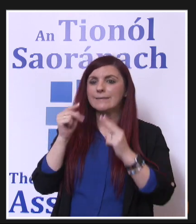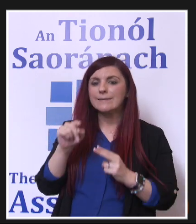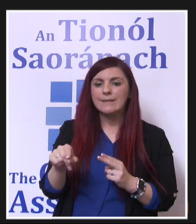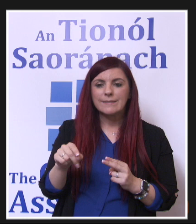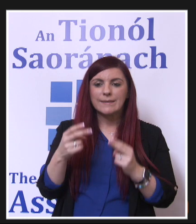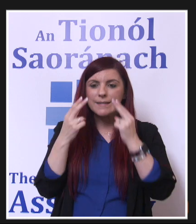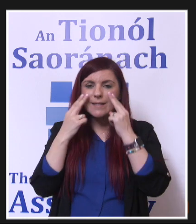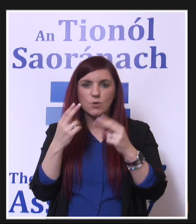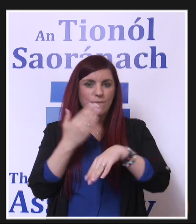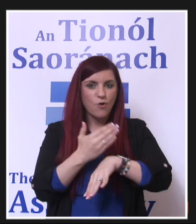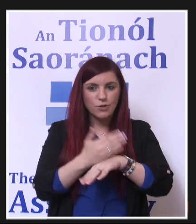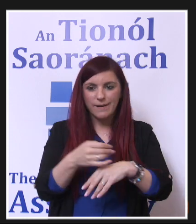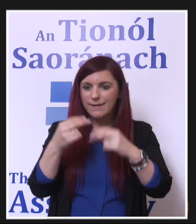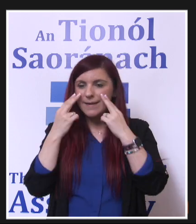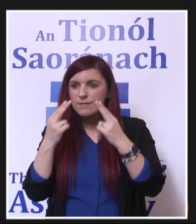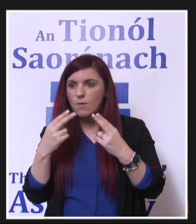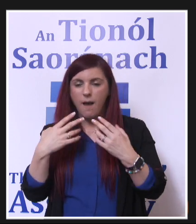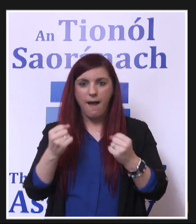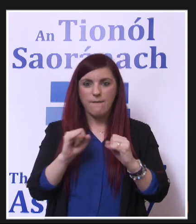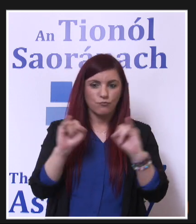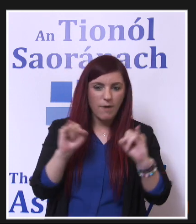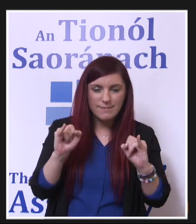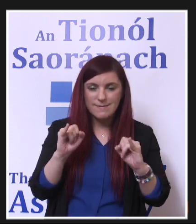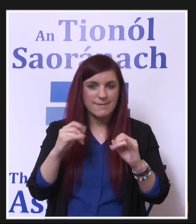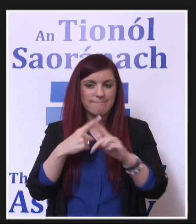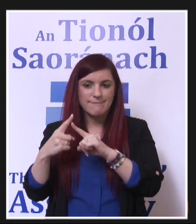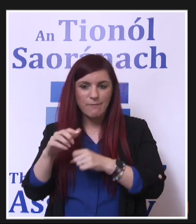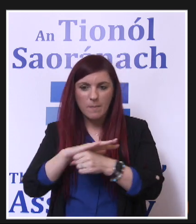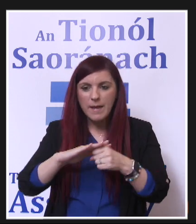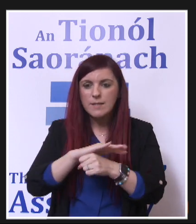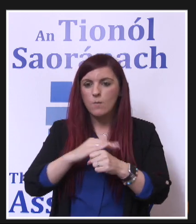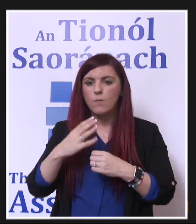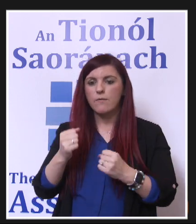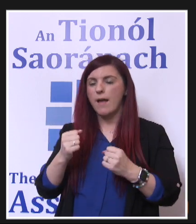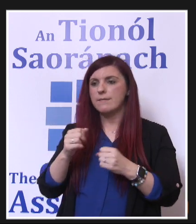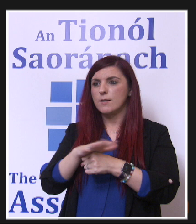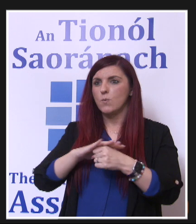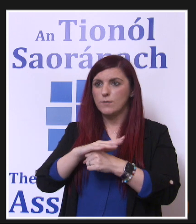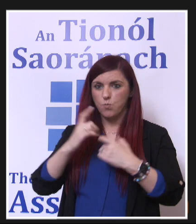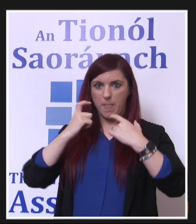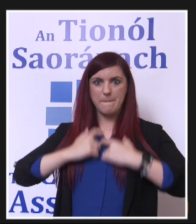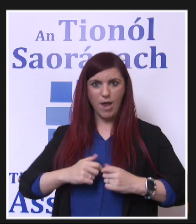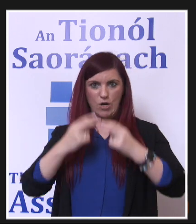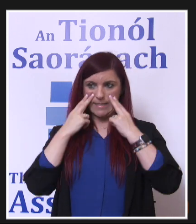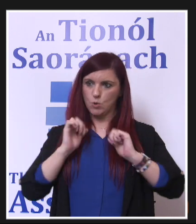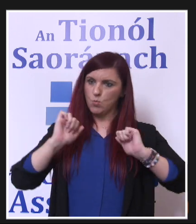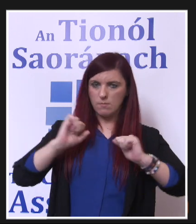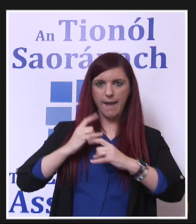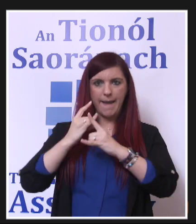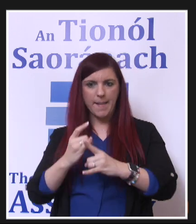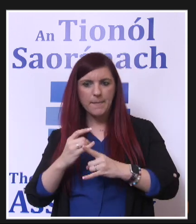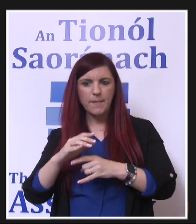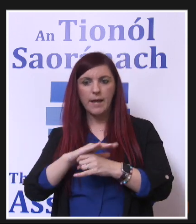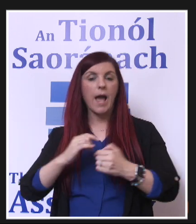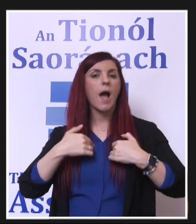function. There are crises where the mayor has to step up. In our case, we had a